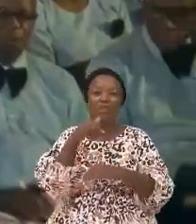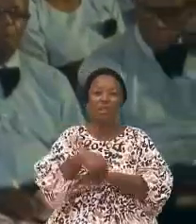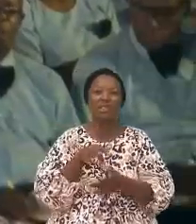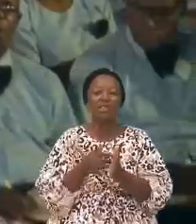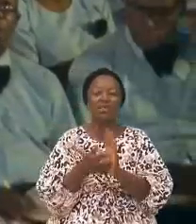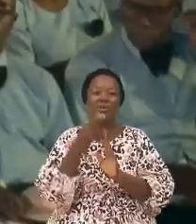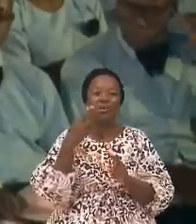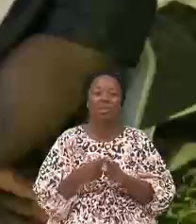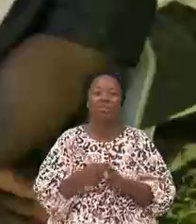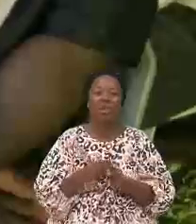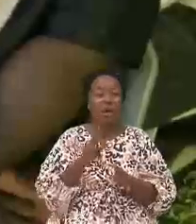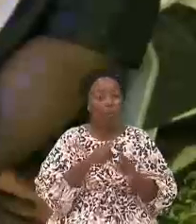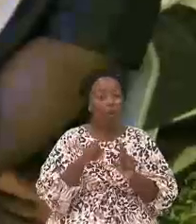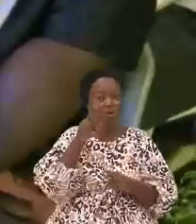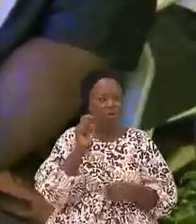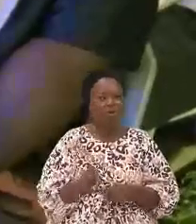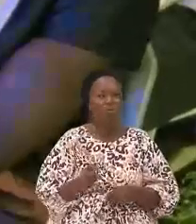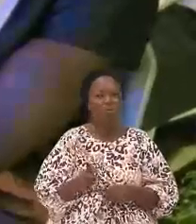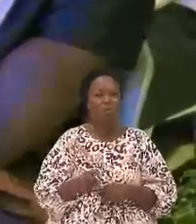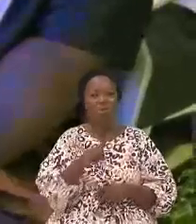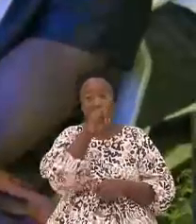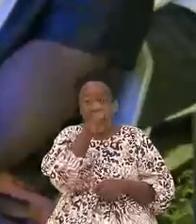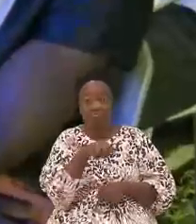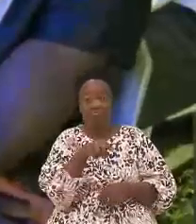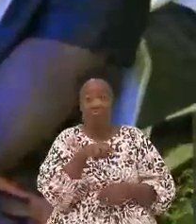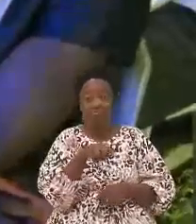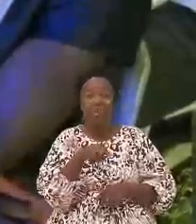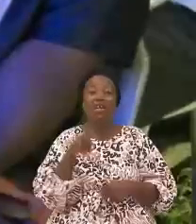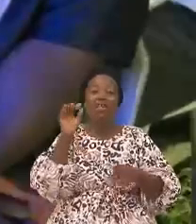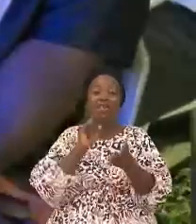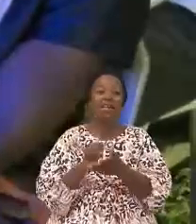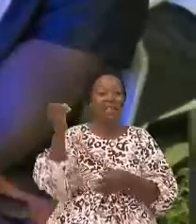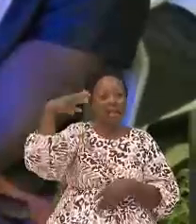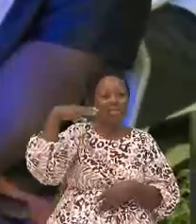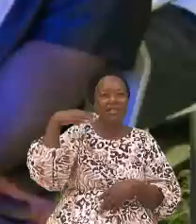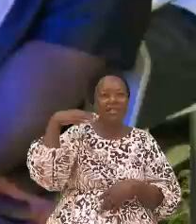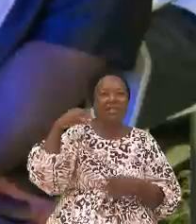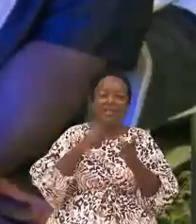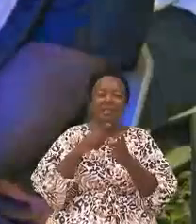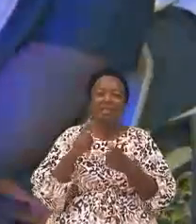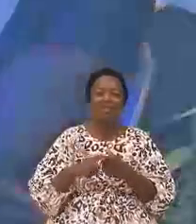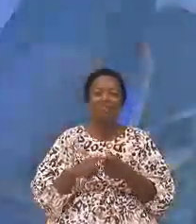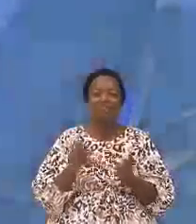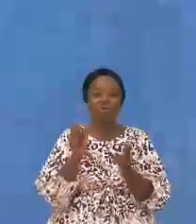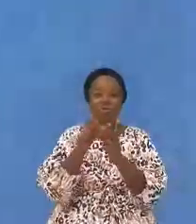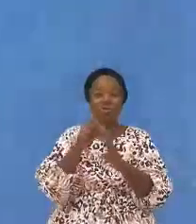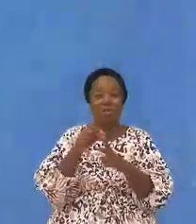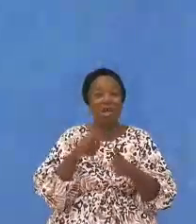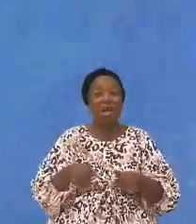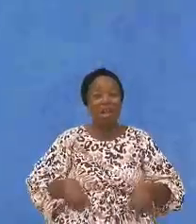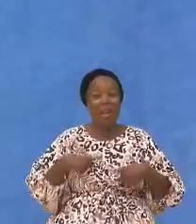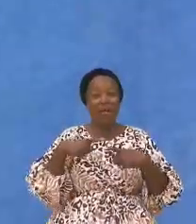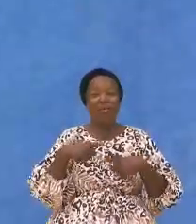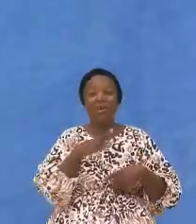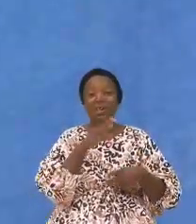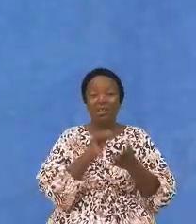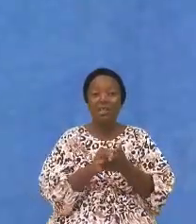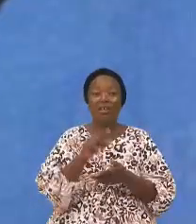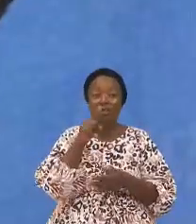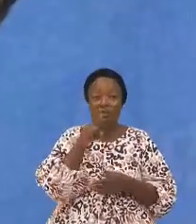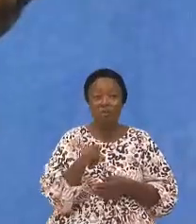come tonight. Your deliverance will come tonight. But you must switch on that light. Choose